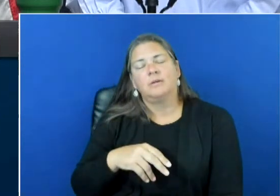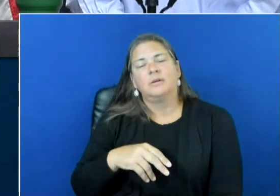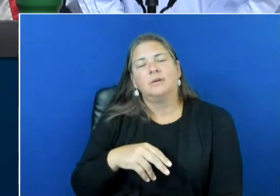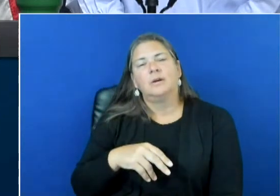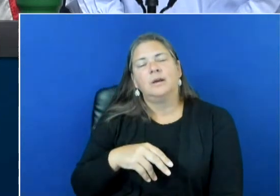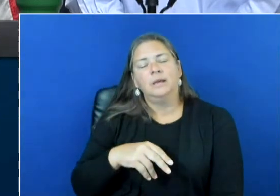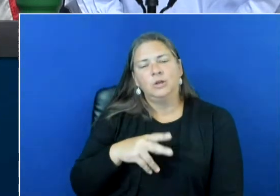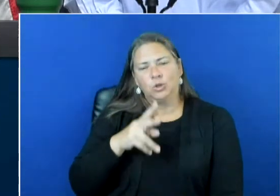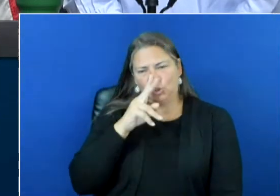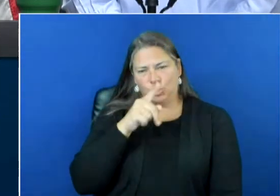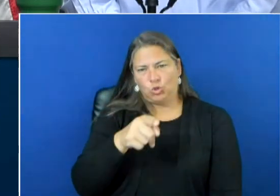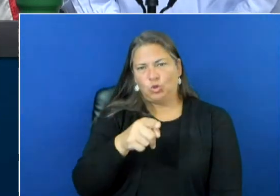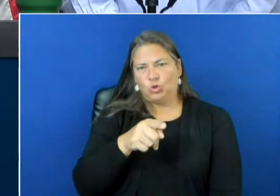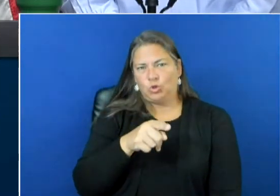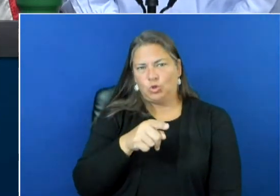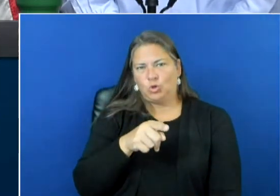that.